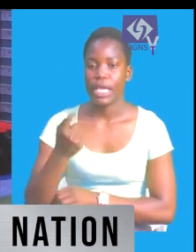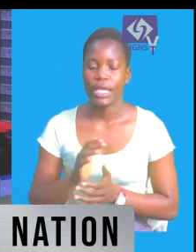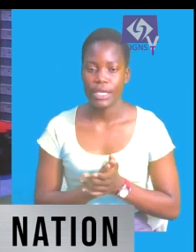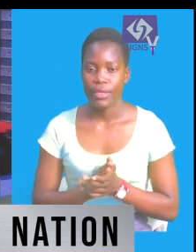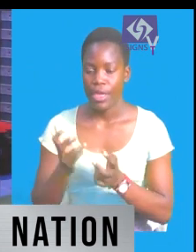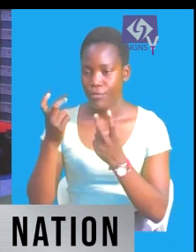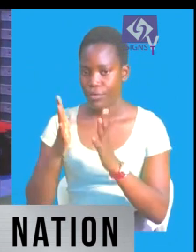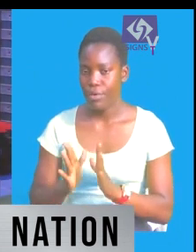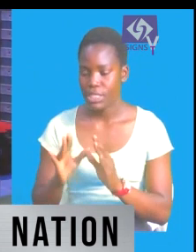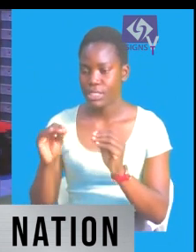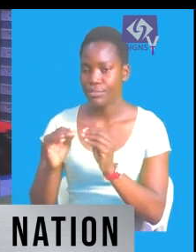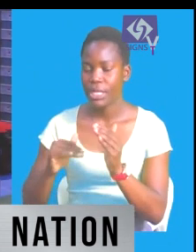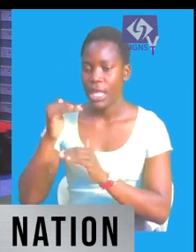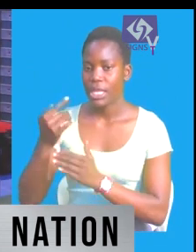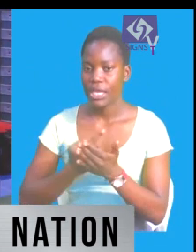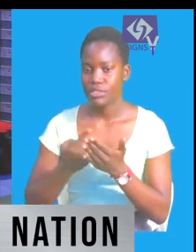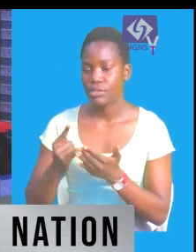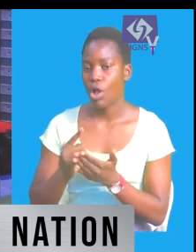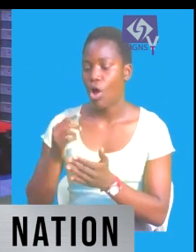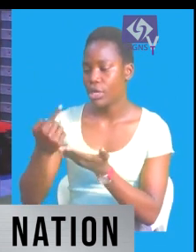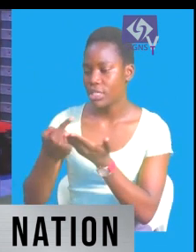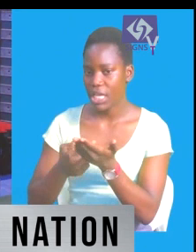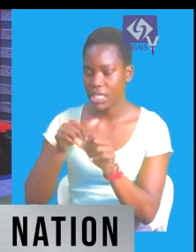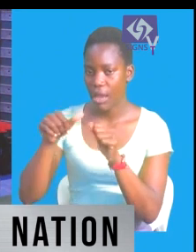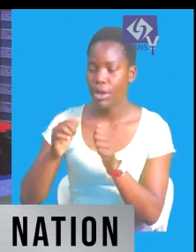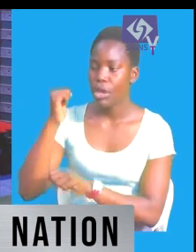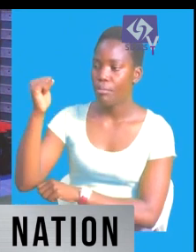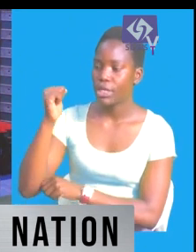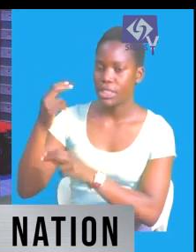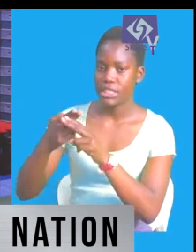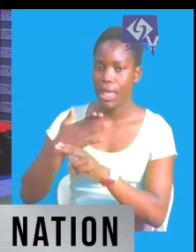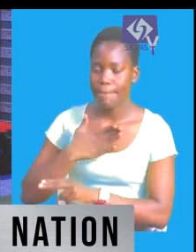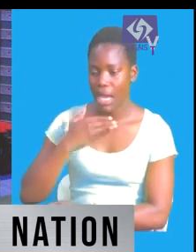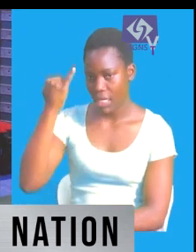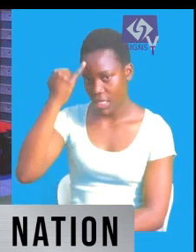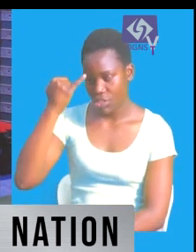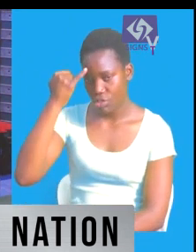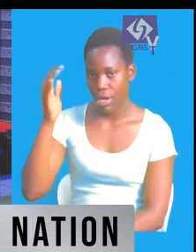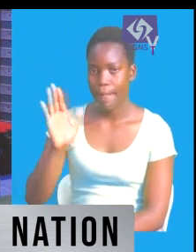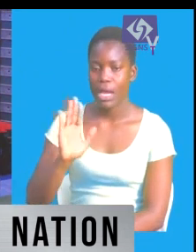Viewers, see you next week on Chapa Siasa. My name is Jonah Simba. Bye.